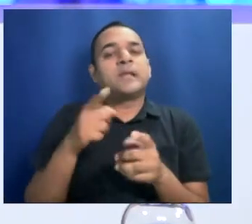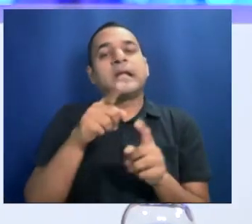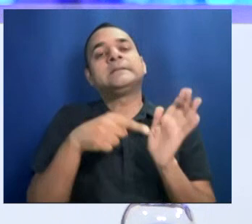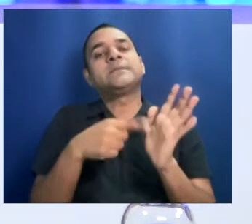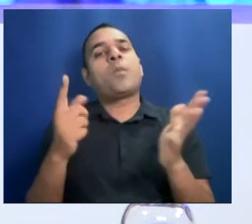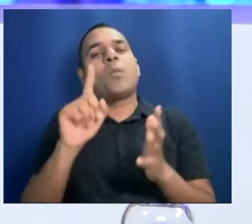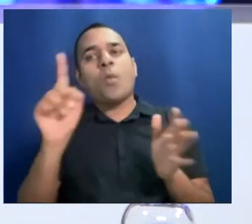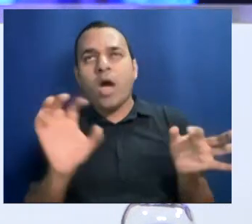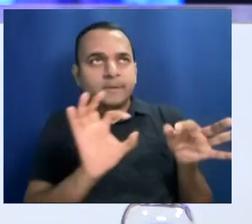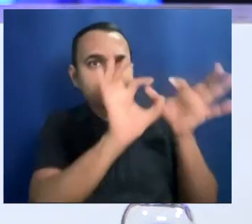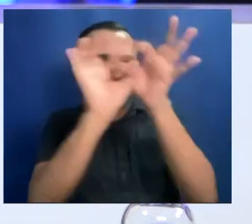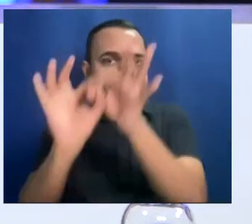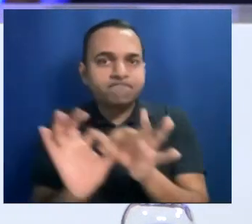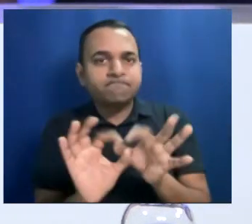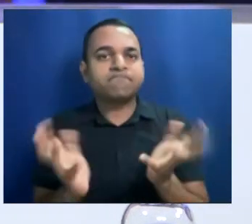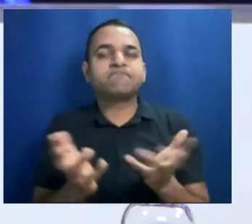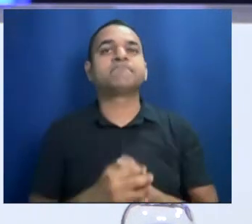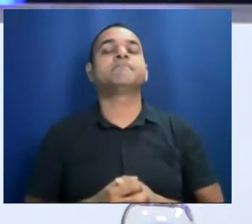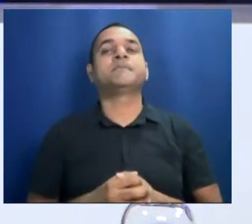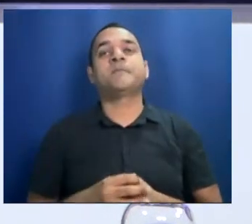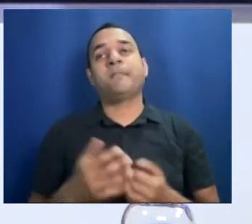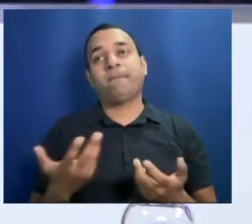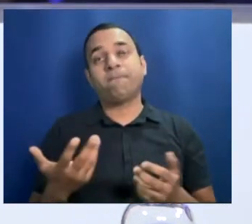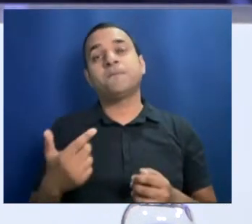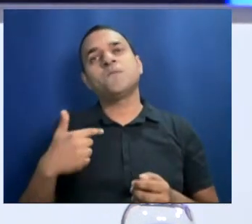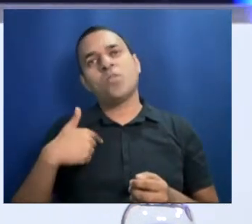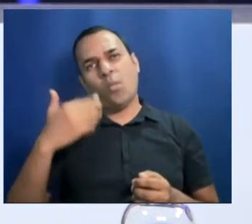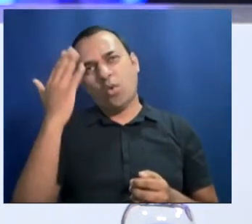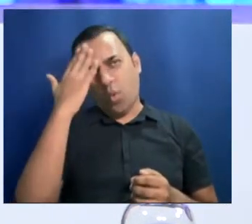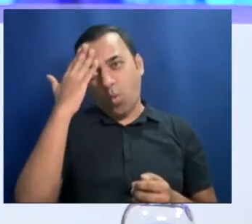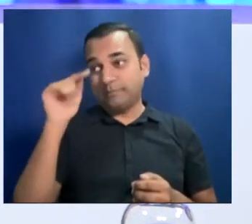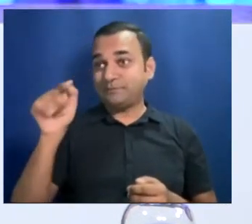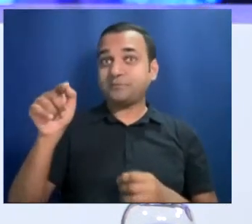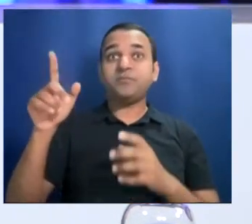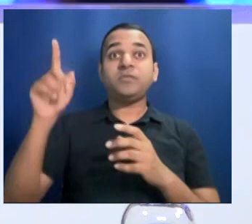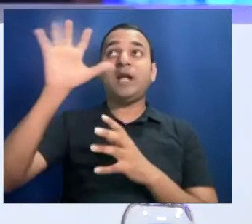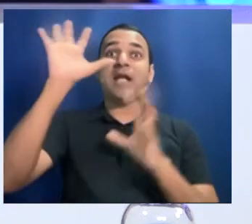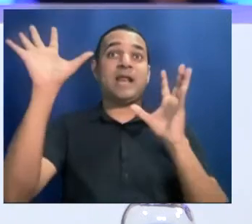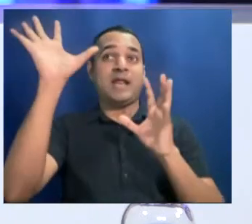We know that with climate changes and also with